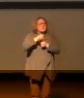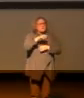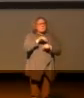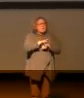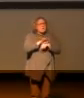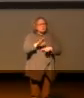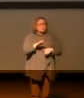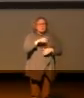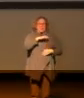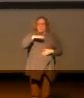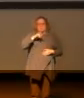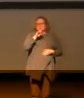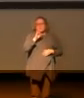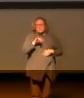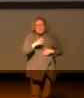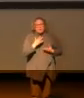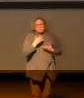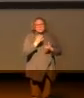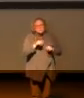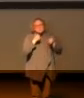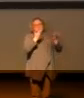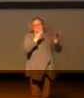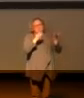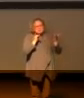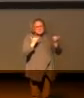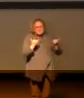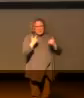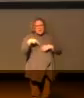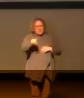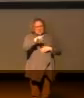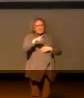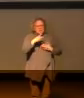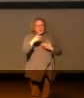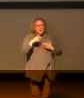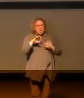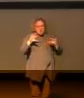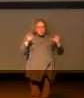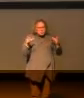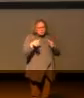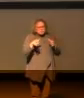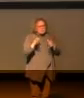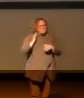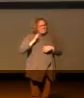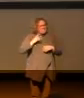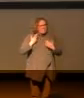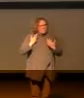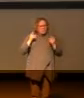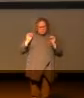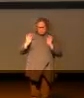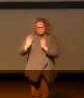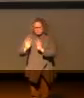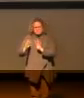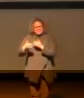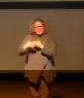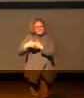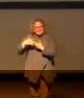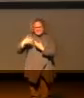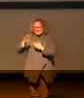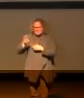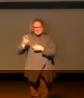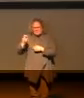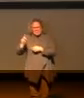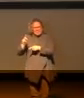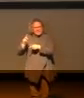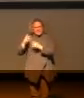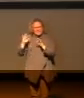today. They are actually huddling now, where they used to do bed meetings, and talking about having the charge nurses call in